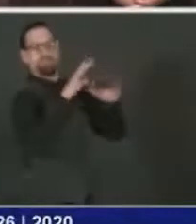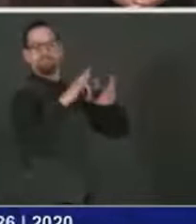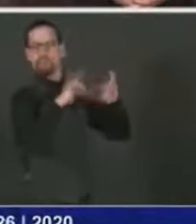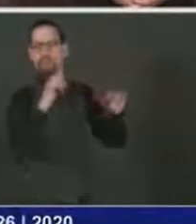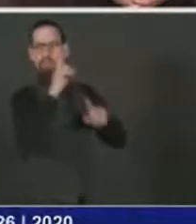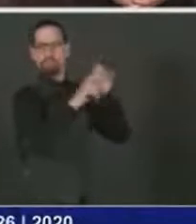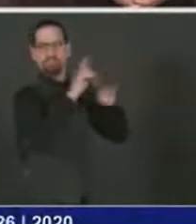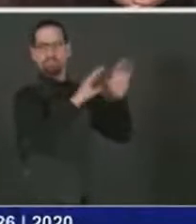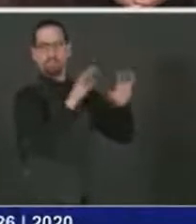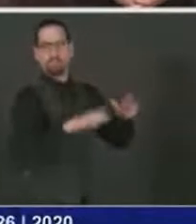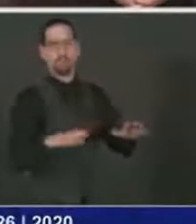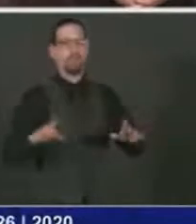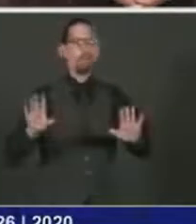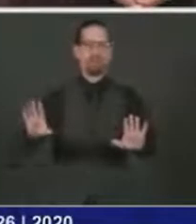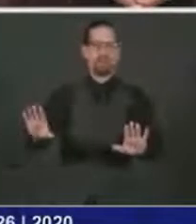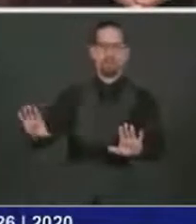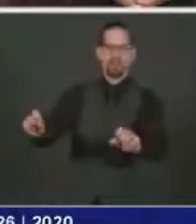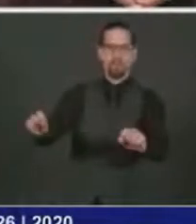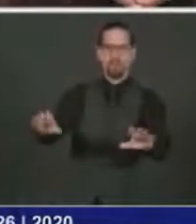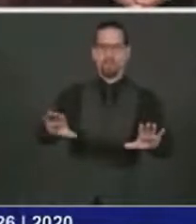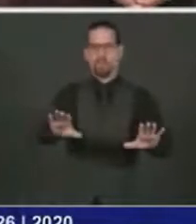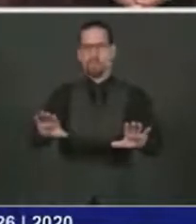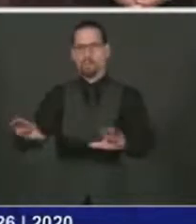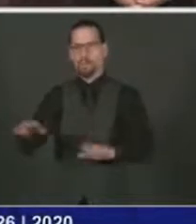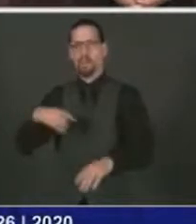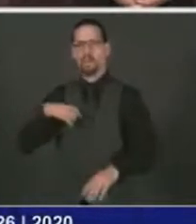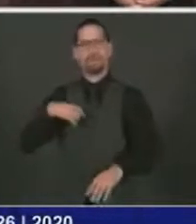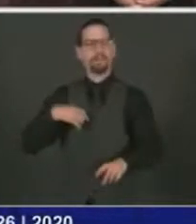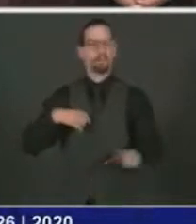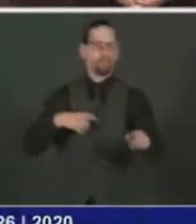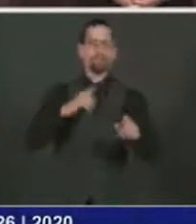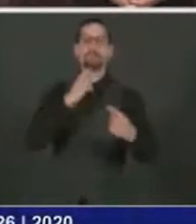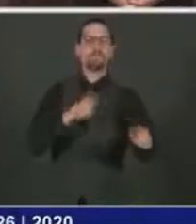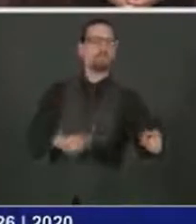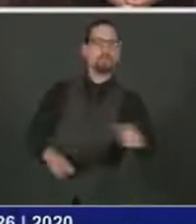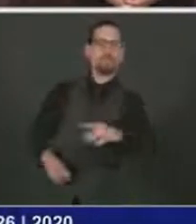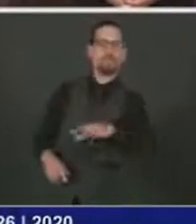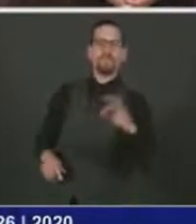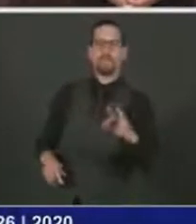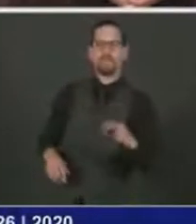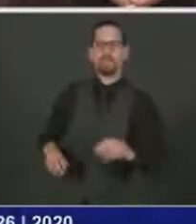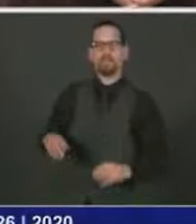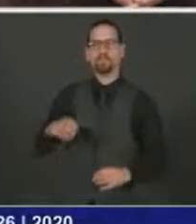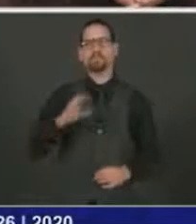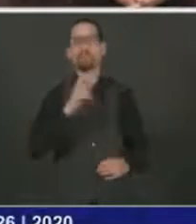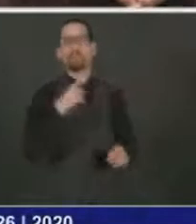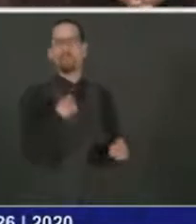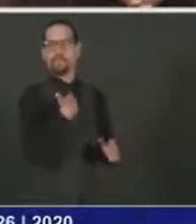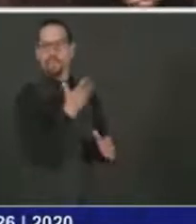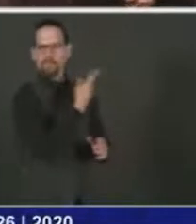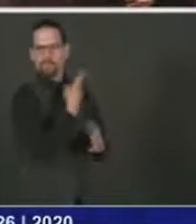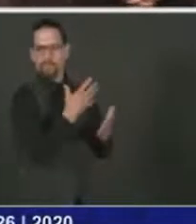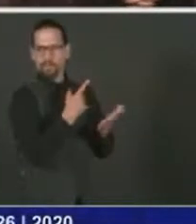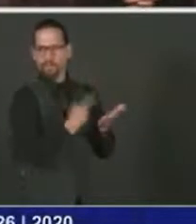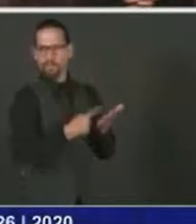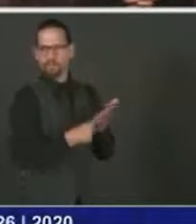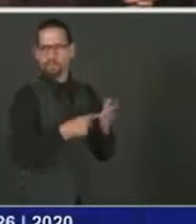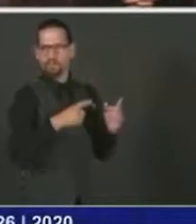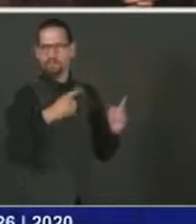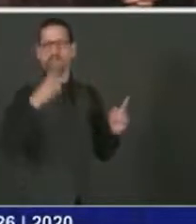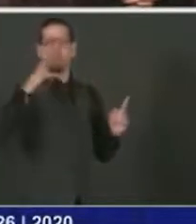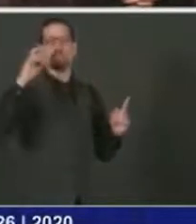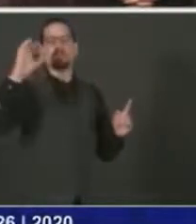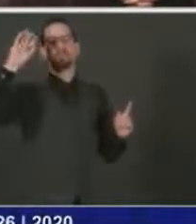Okay, you need to call on. Governor, we've discussed the Christopher Columbus statue. Mm-hmm. And on Tuesday night, there